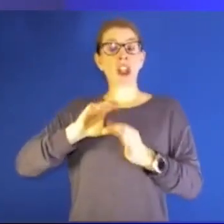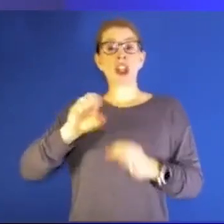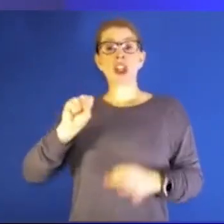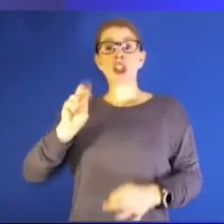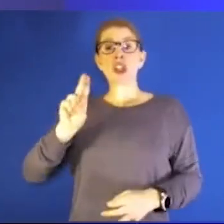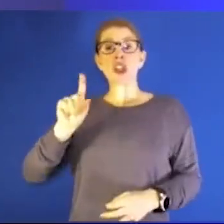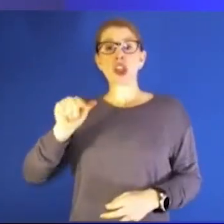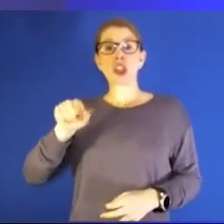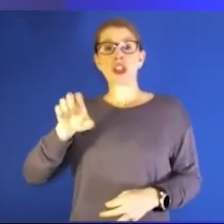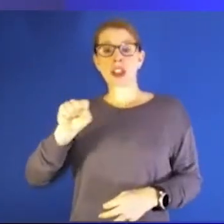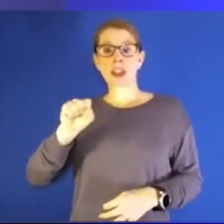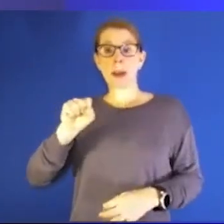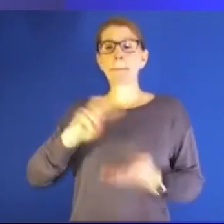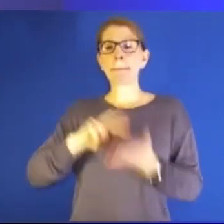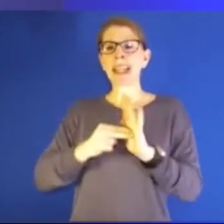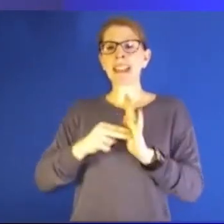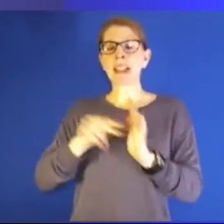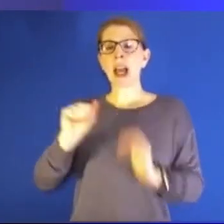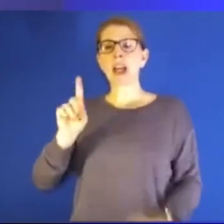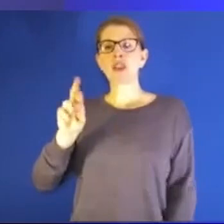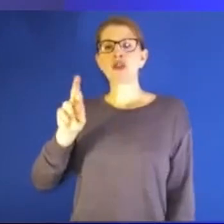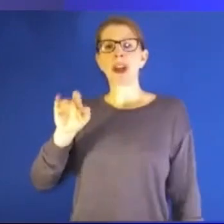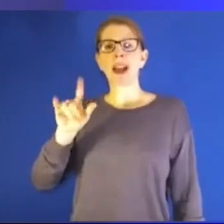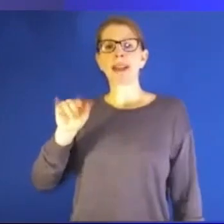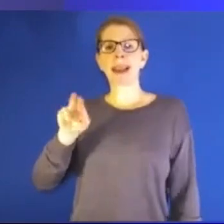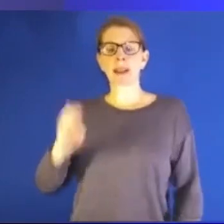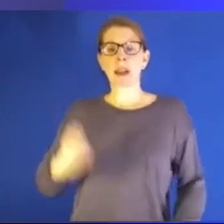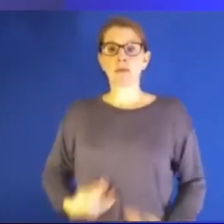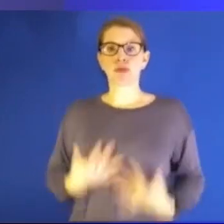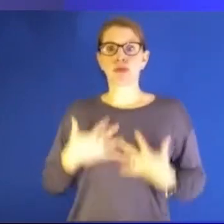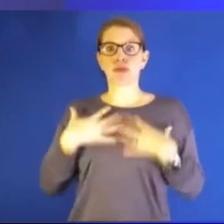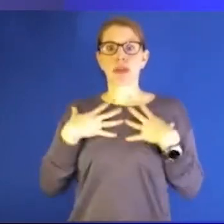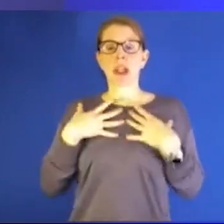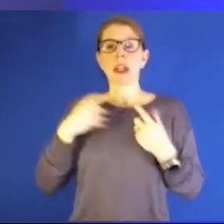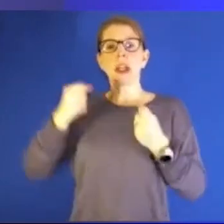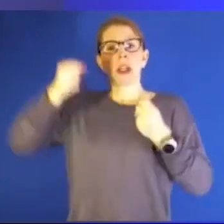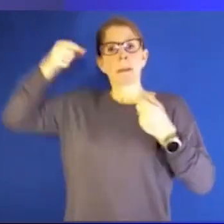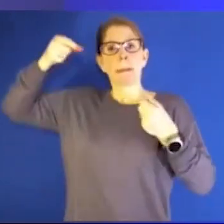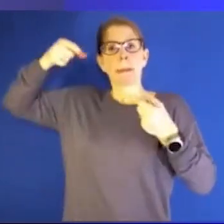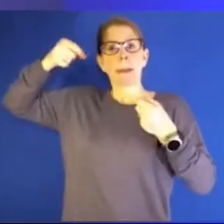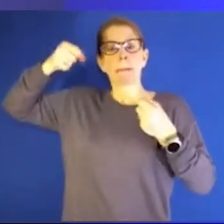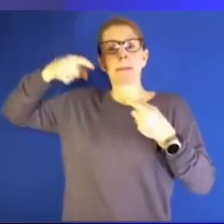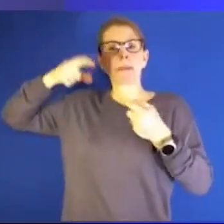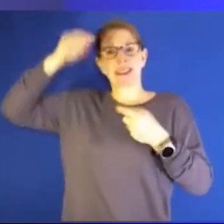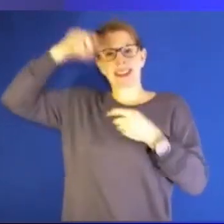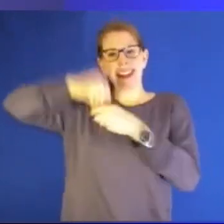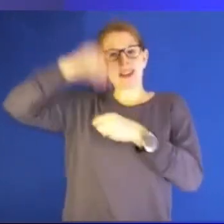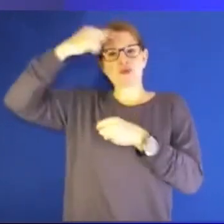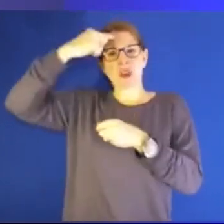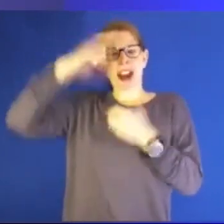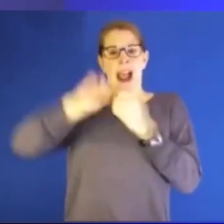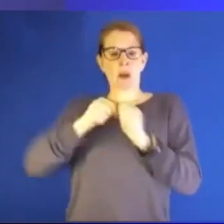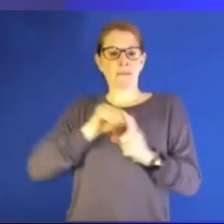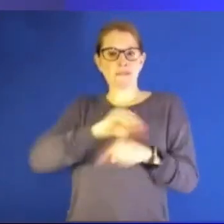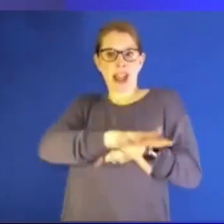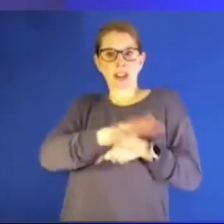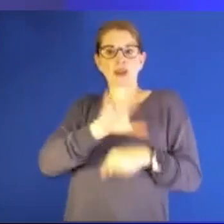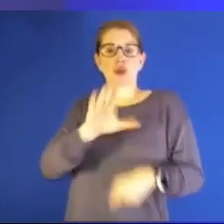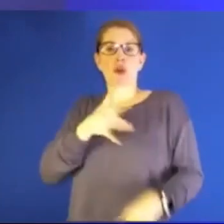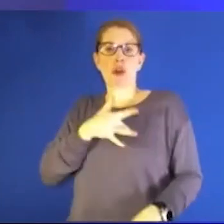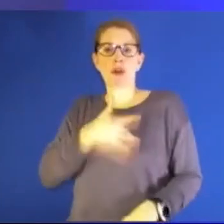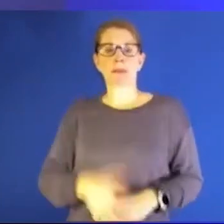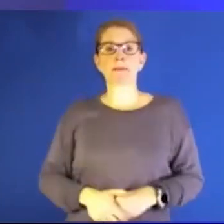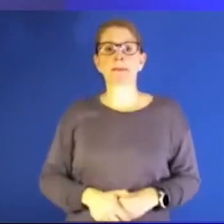or adrenaline surge, these neurotransmitters, and how they affect the heart, specifically certain parts of the heart. And so that's